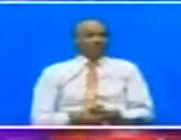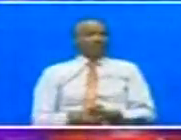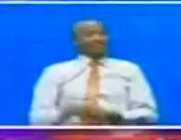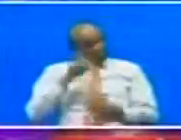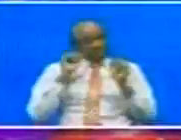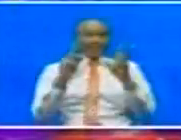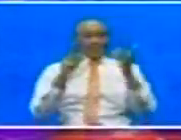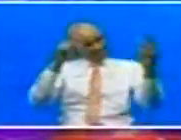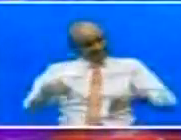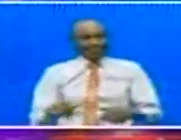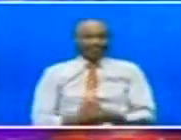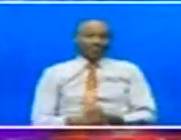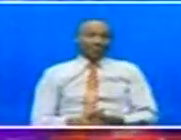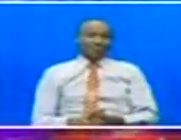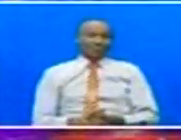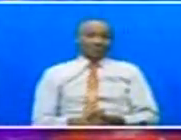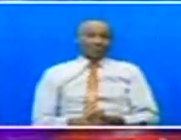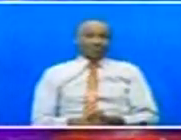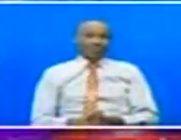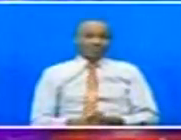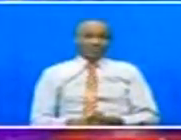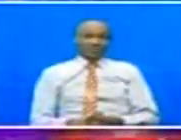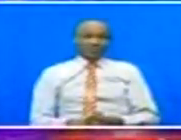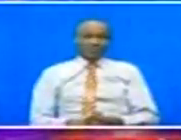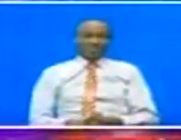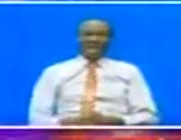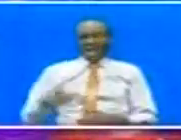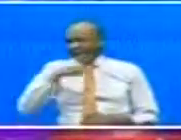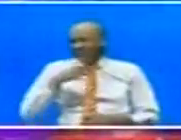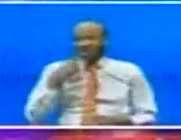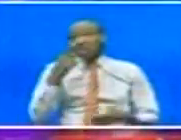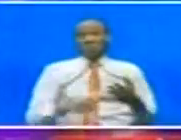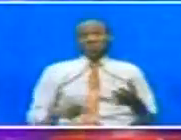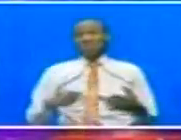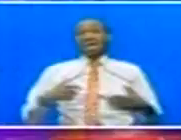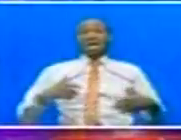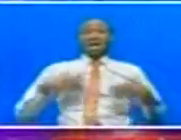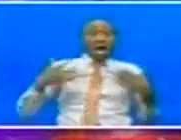okay. Mm-hmm. All right. So let's not bend over backwards. Let us not just become so